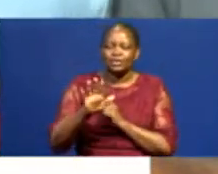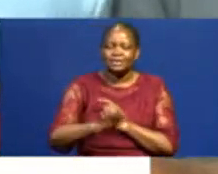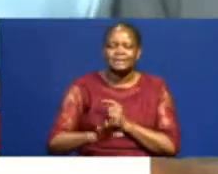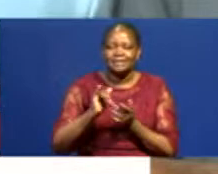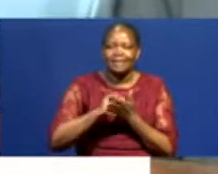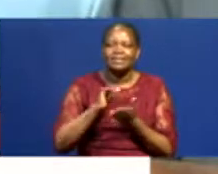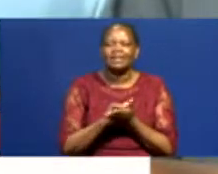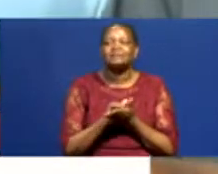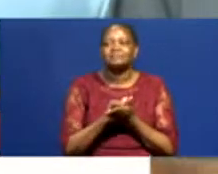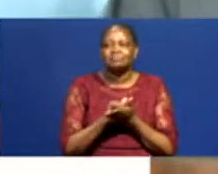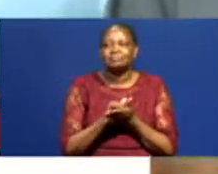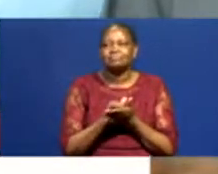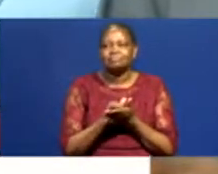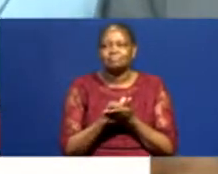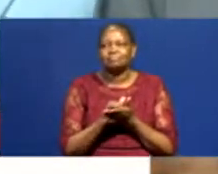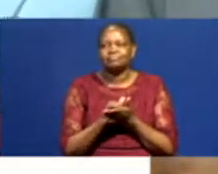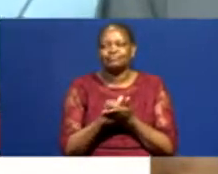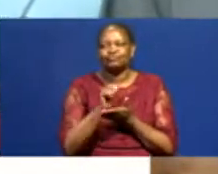that